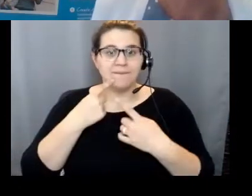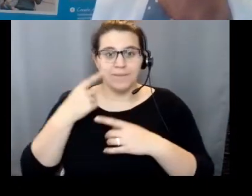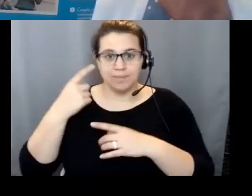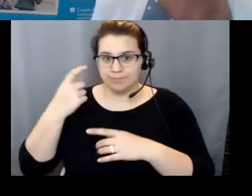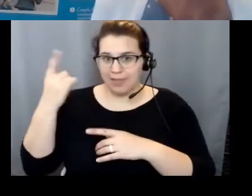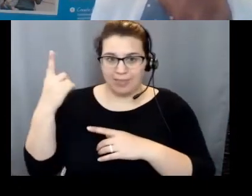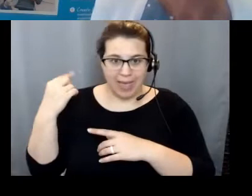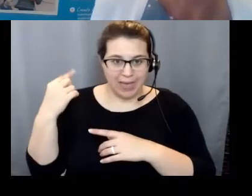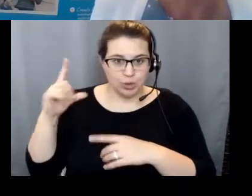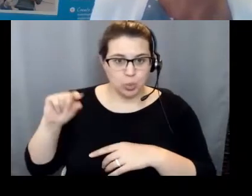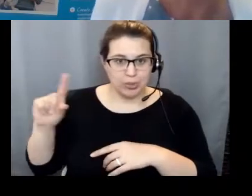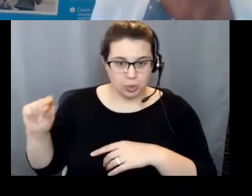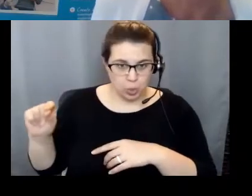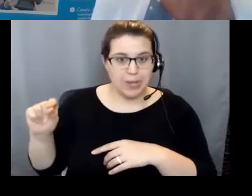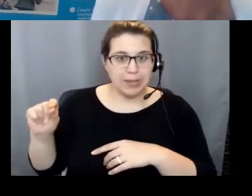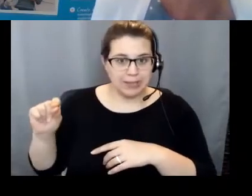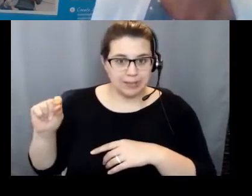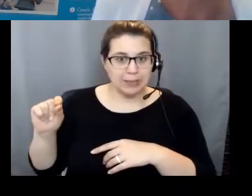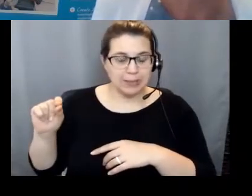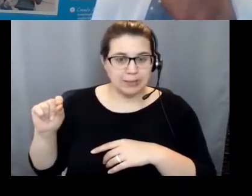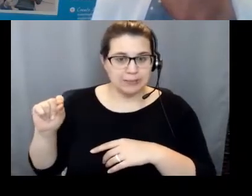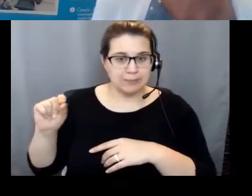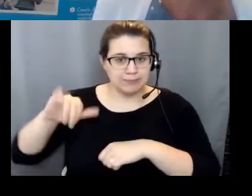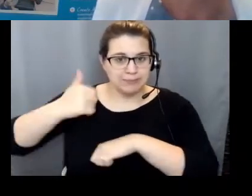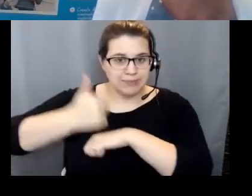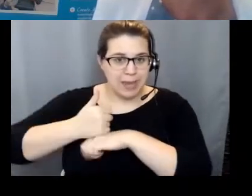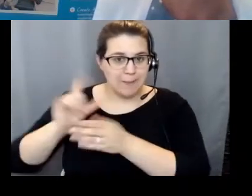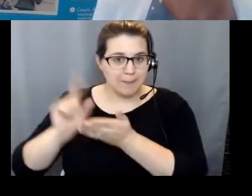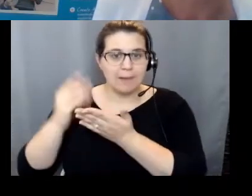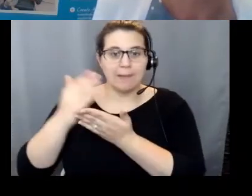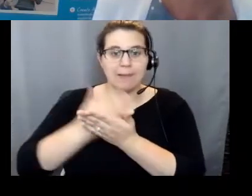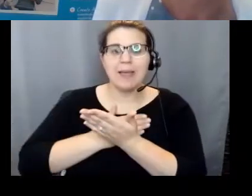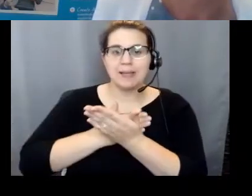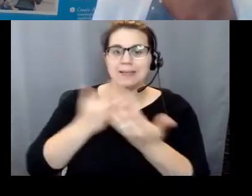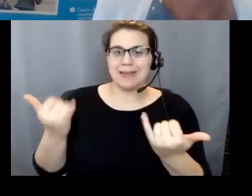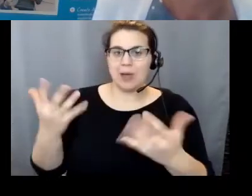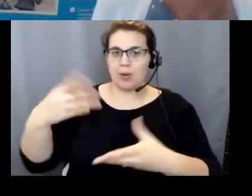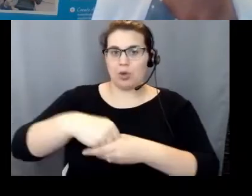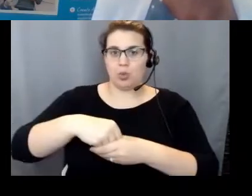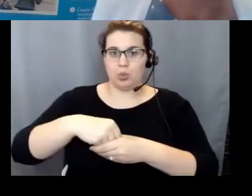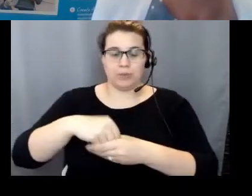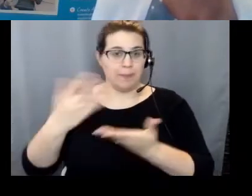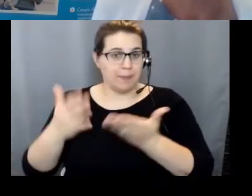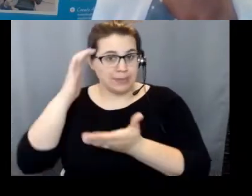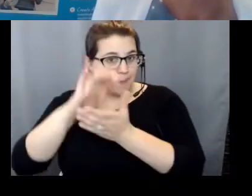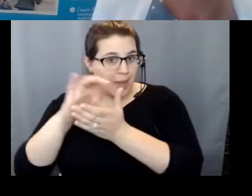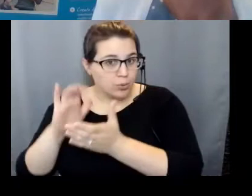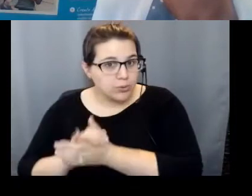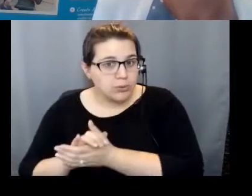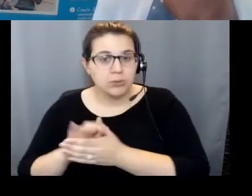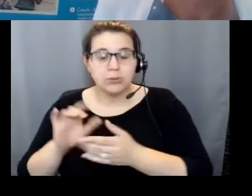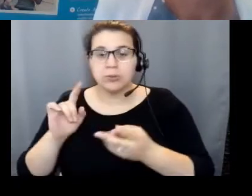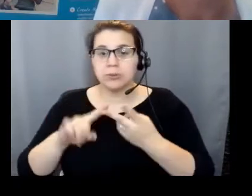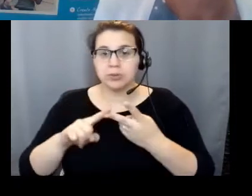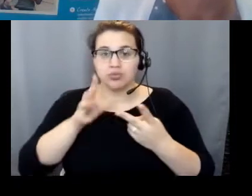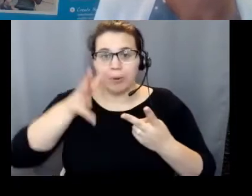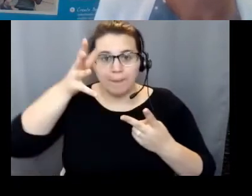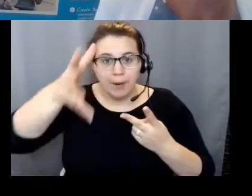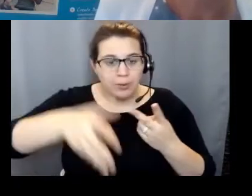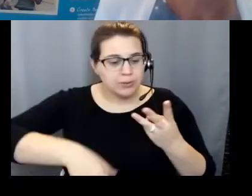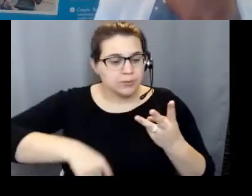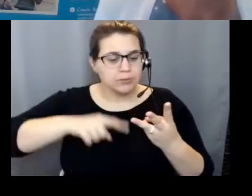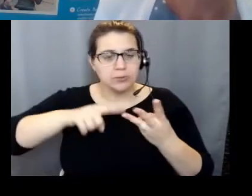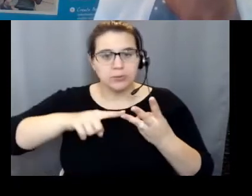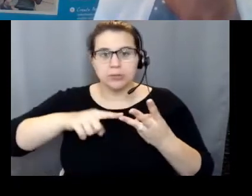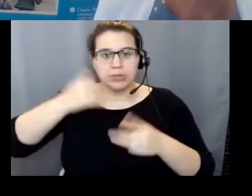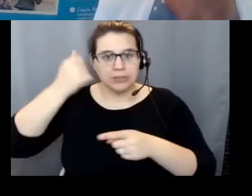2020, they have expanded the list to also include a spouse, a grandparent, a sibling, or